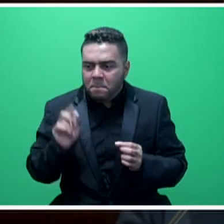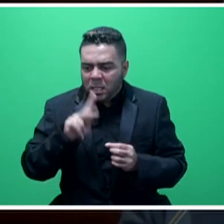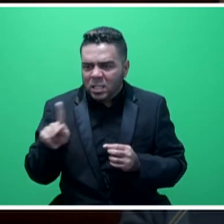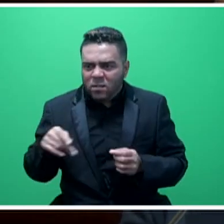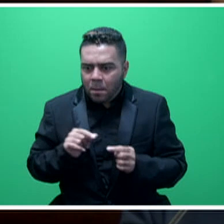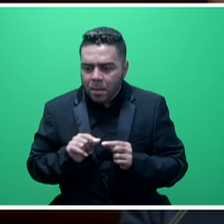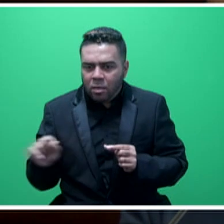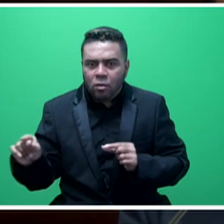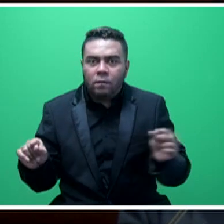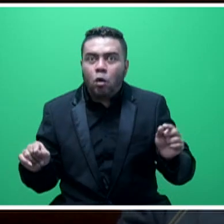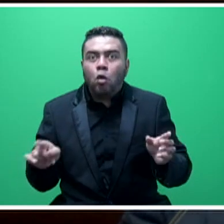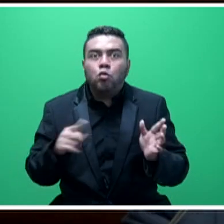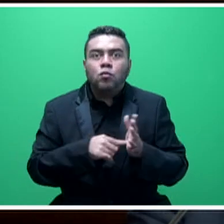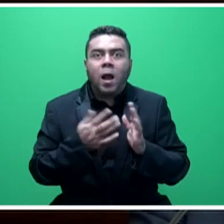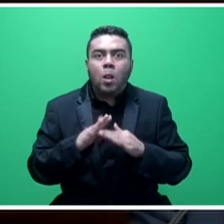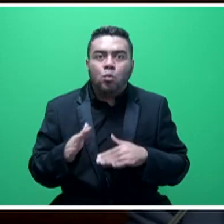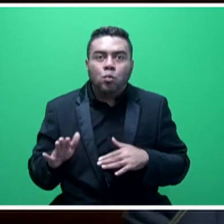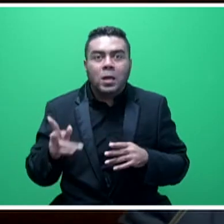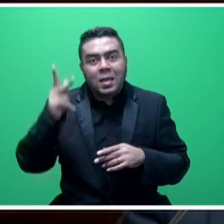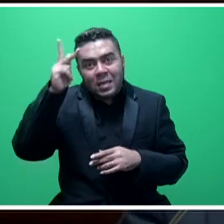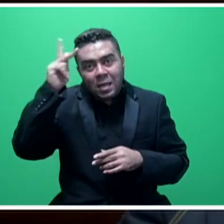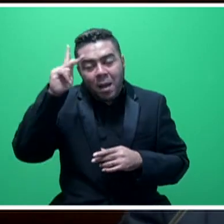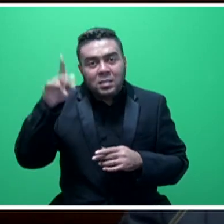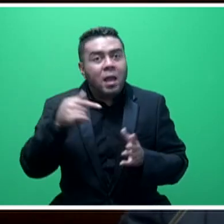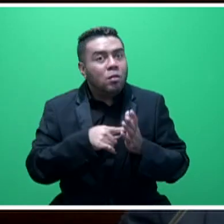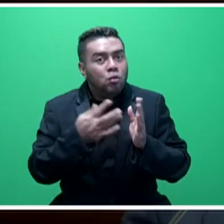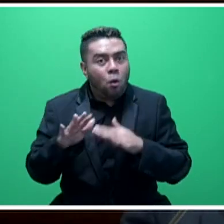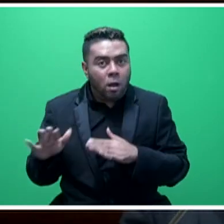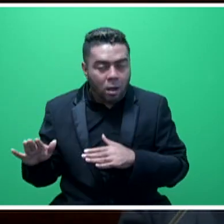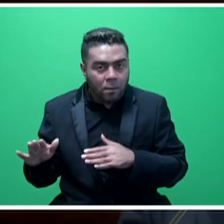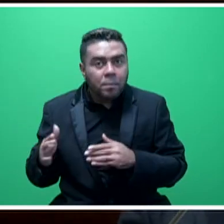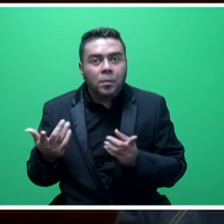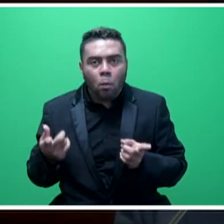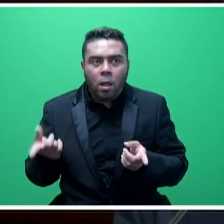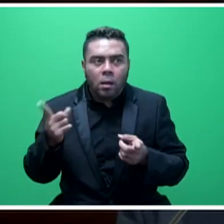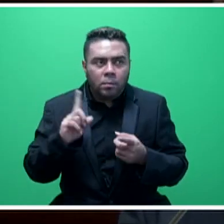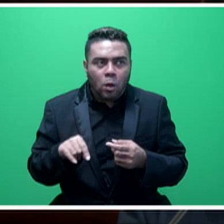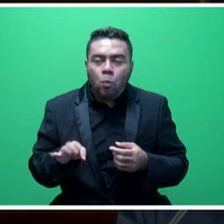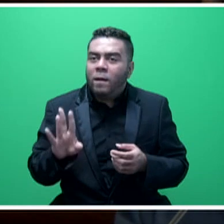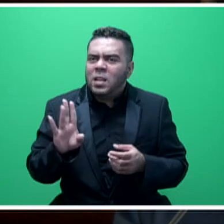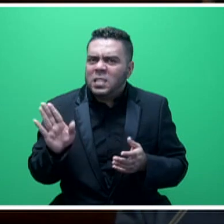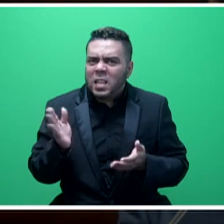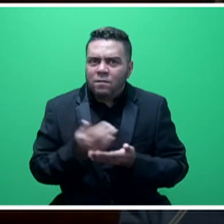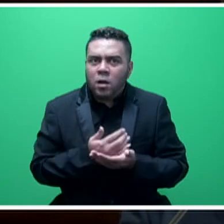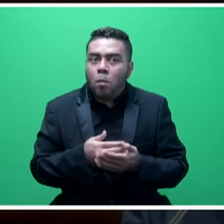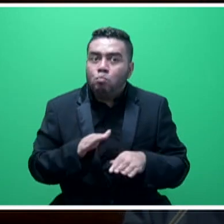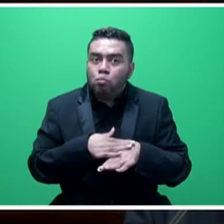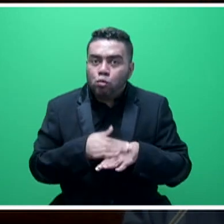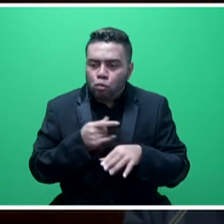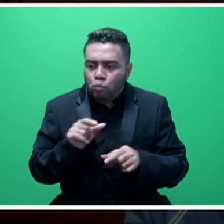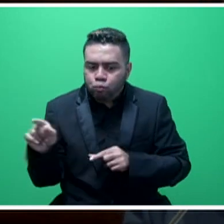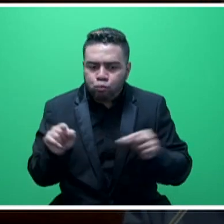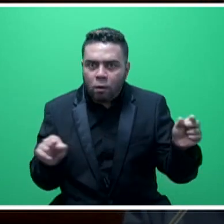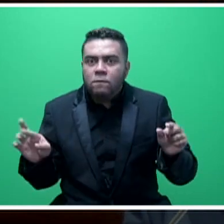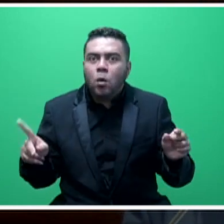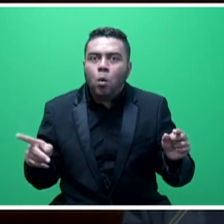with Tuvalu, Kiribati and Tonga, who rely on Fiji's national carrier for connectivity. Safe blue lanes have also been initiated for yachts